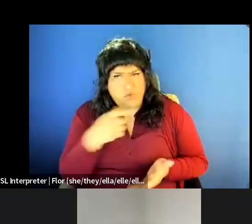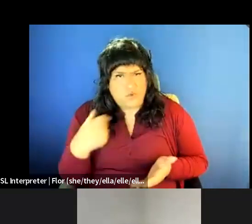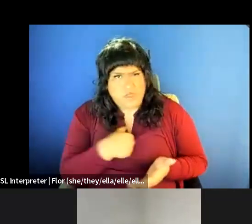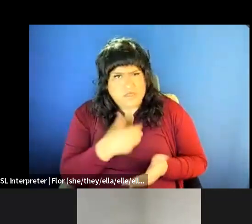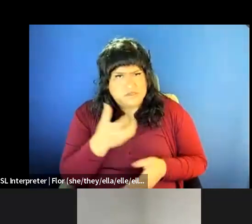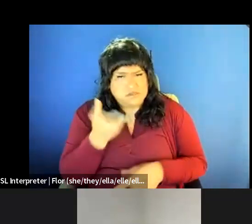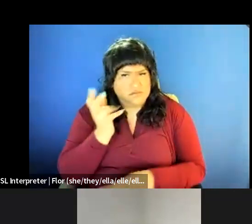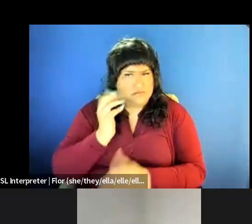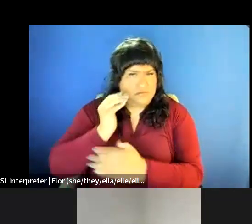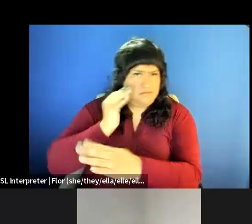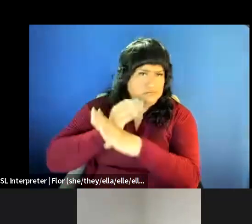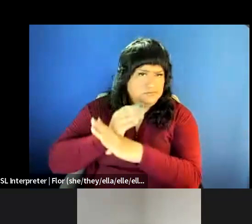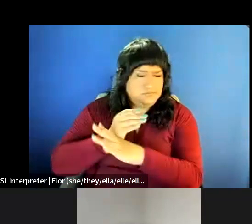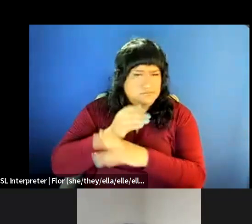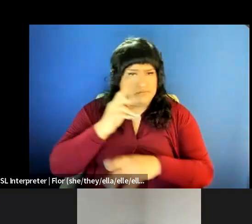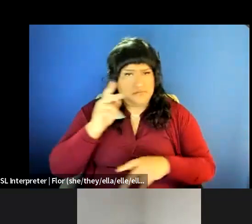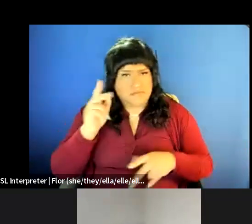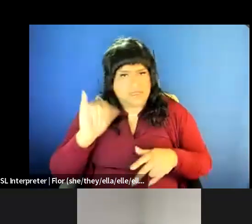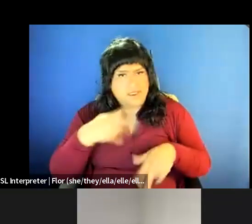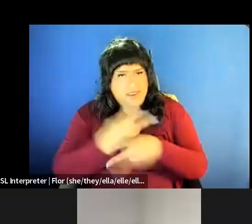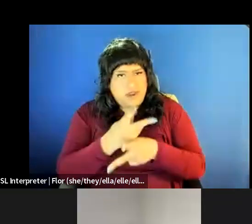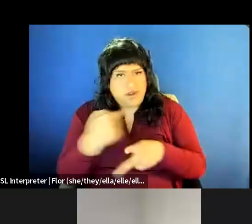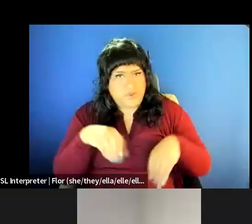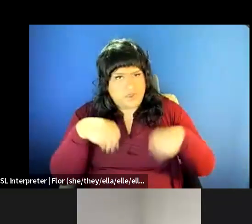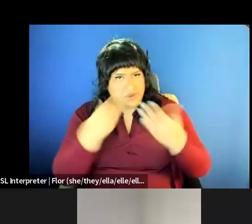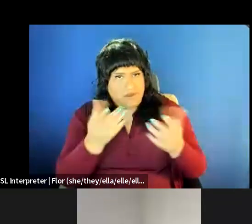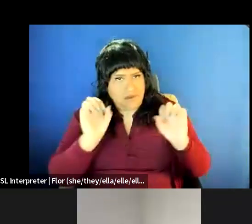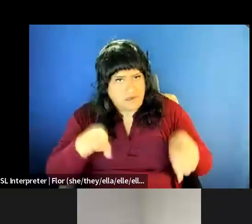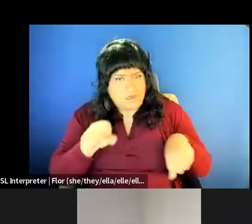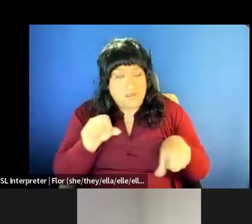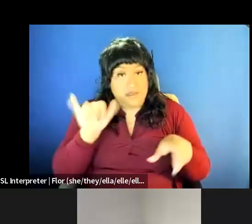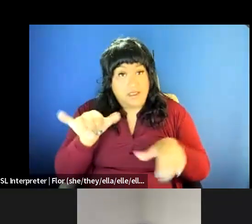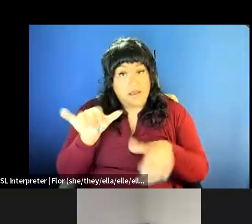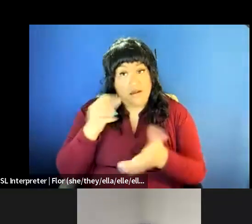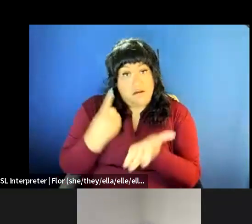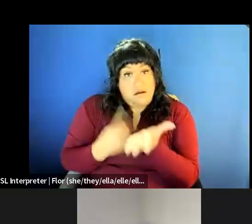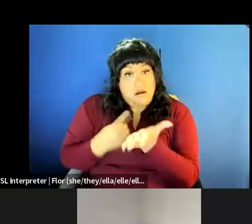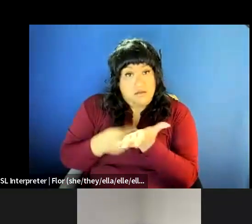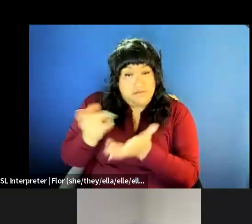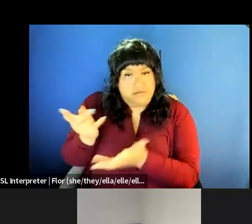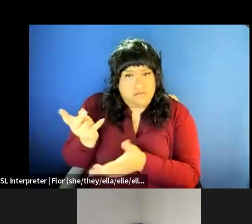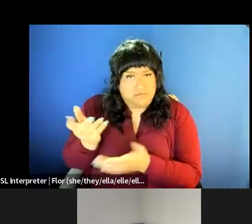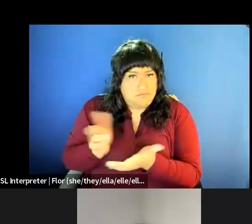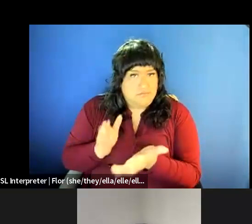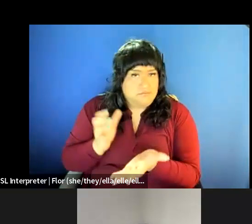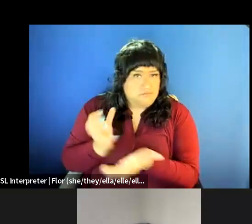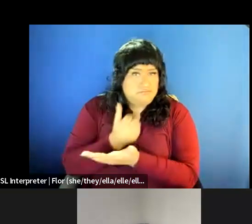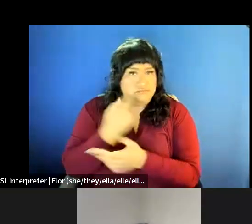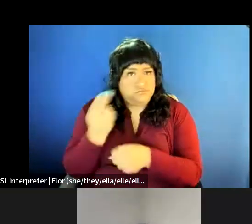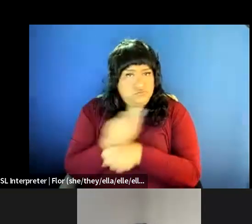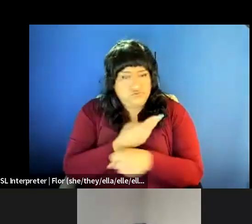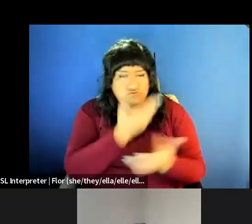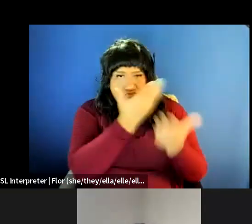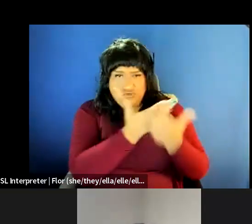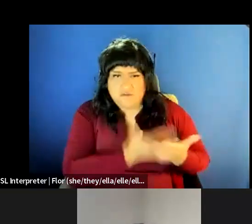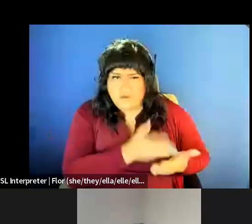we can offer them? You know, and it was the same argument that was used to justify the racial disparities and